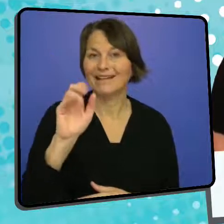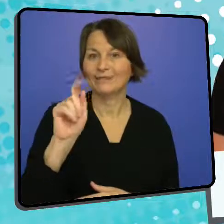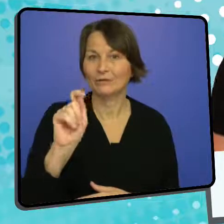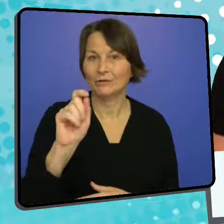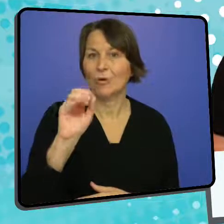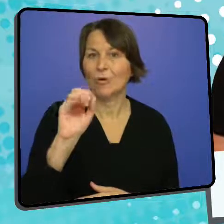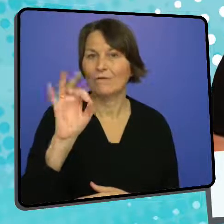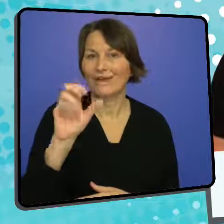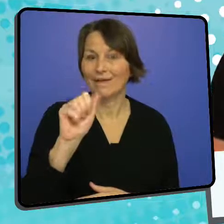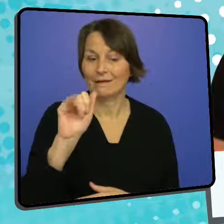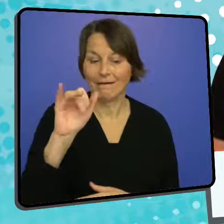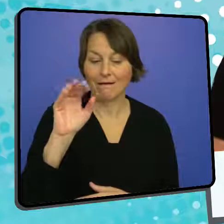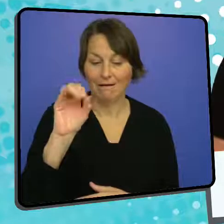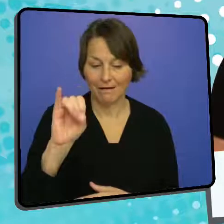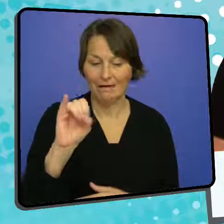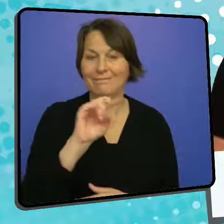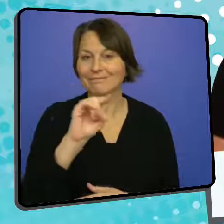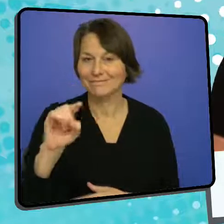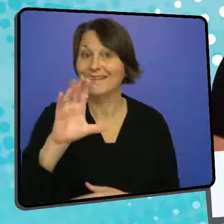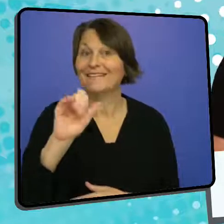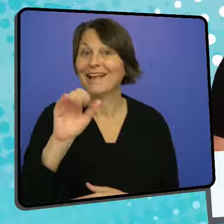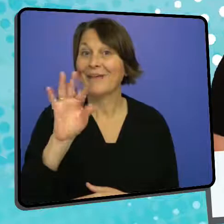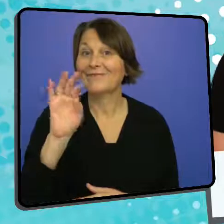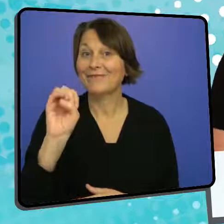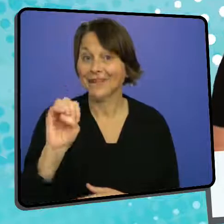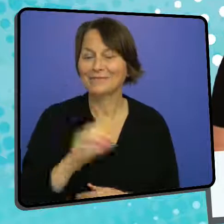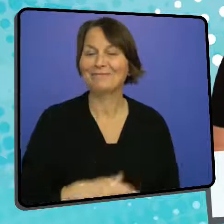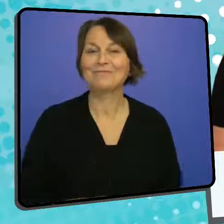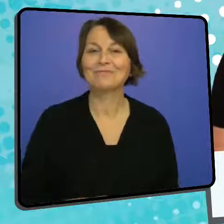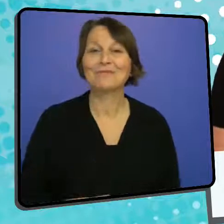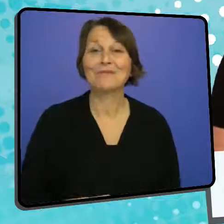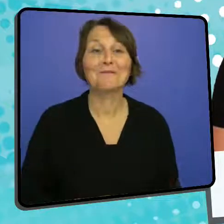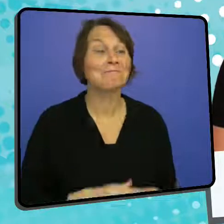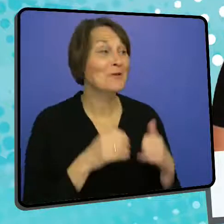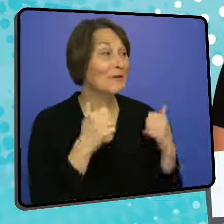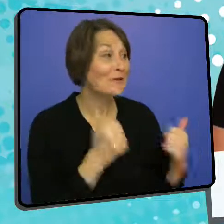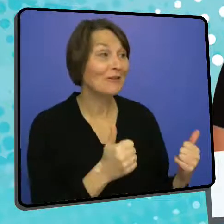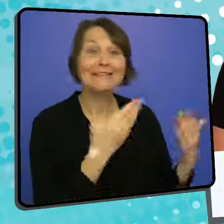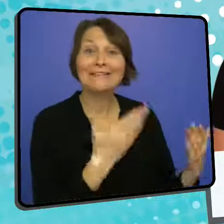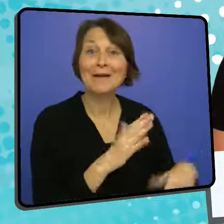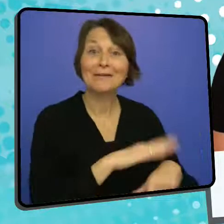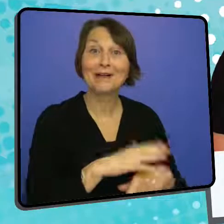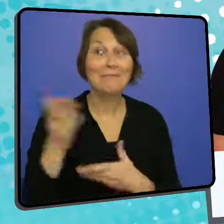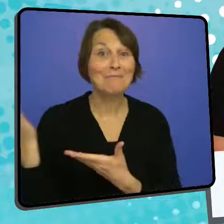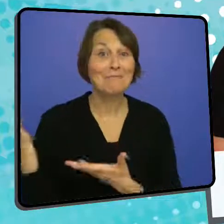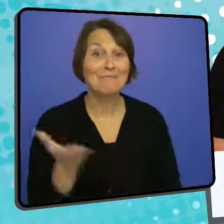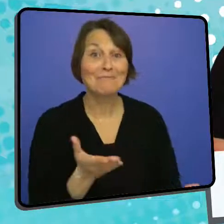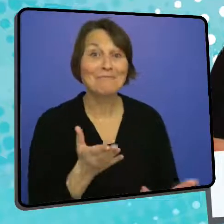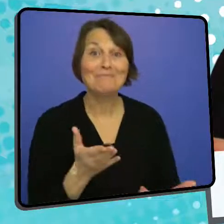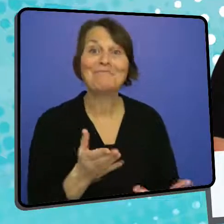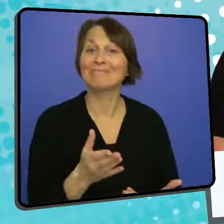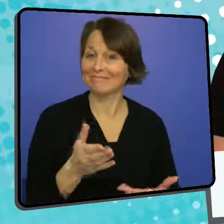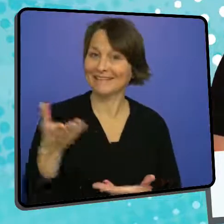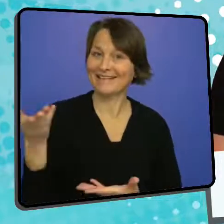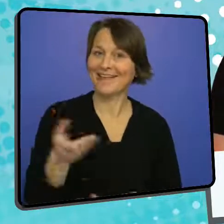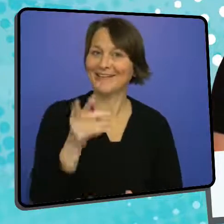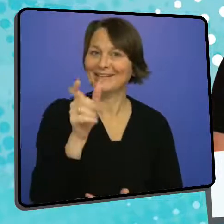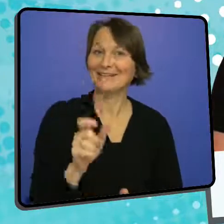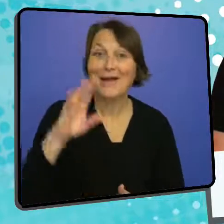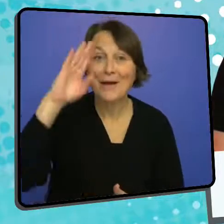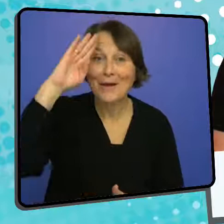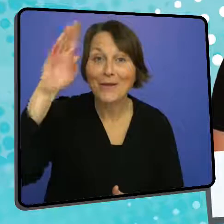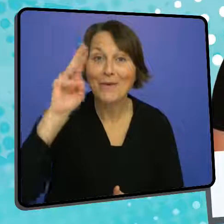Nice. So it is time to bring our guest into the show. Hi, Marta. Hello,